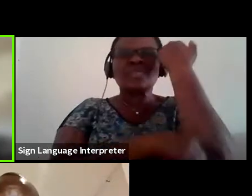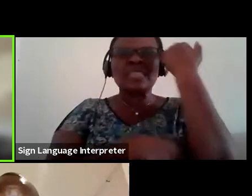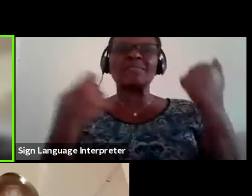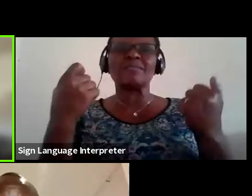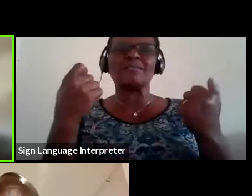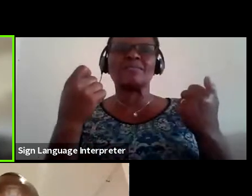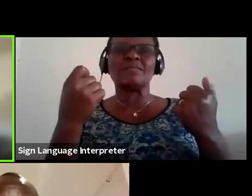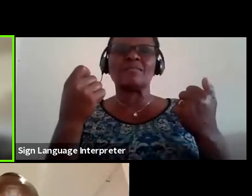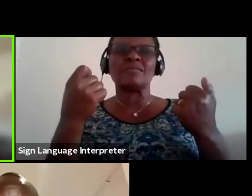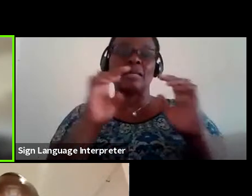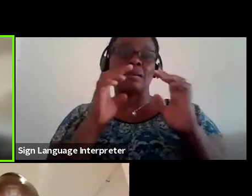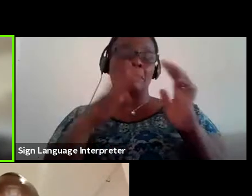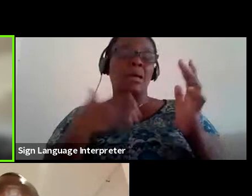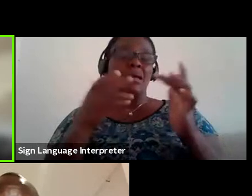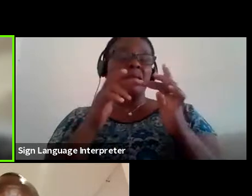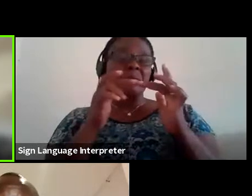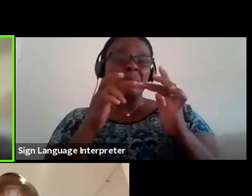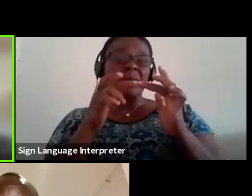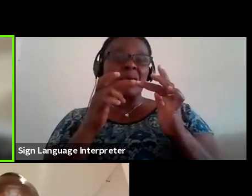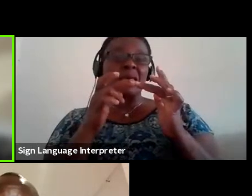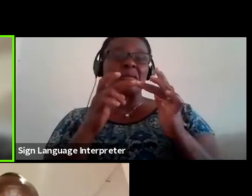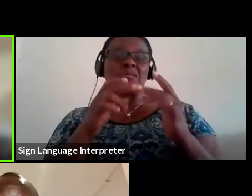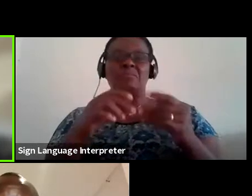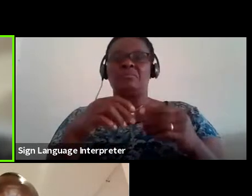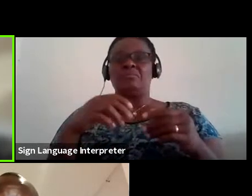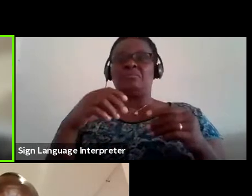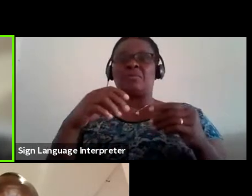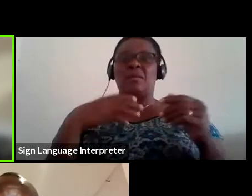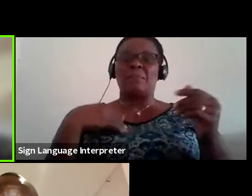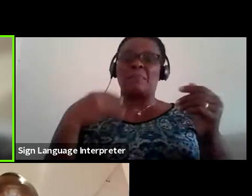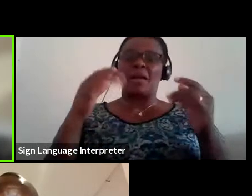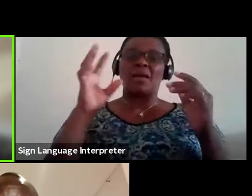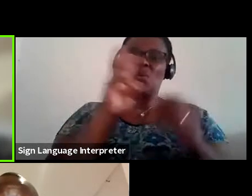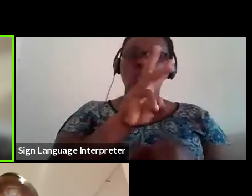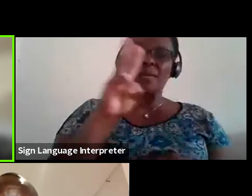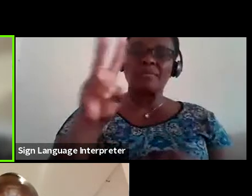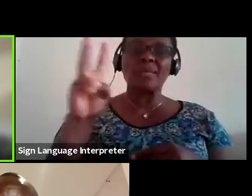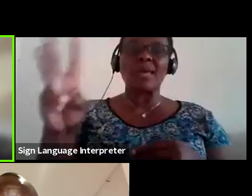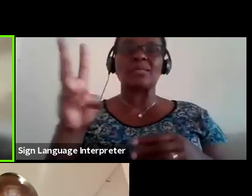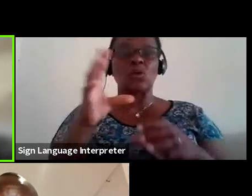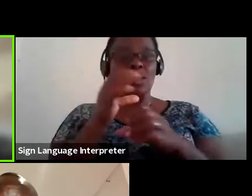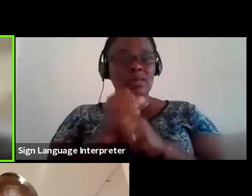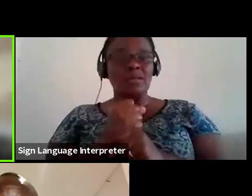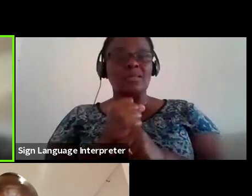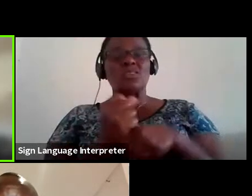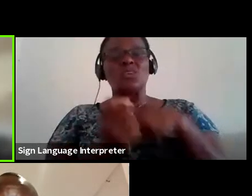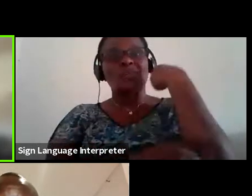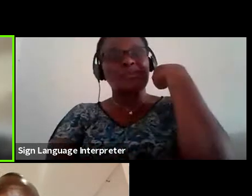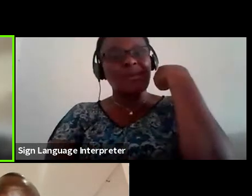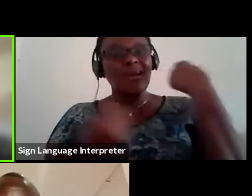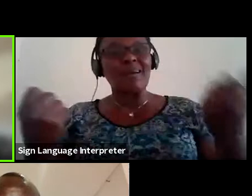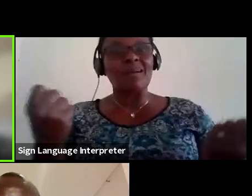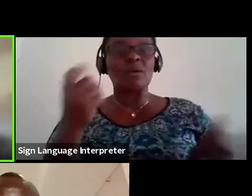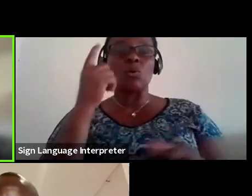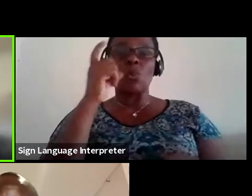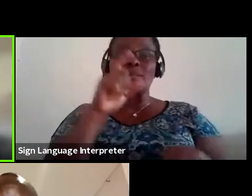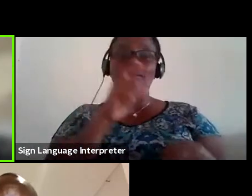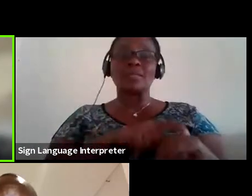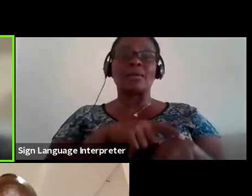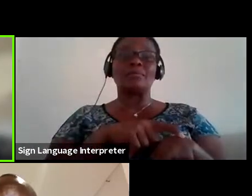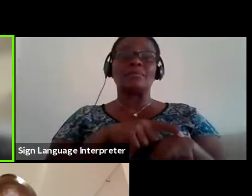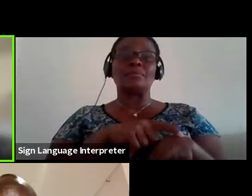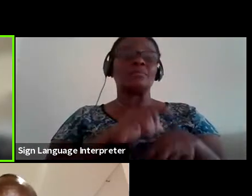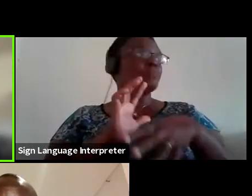my emails, hack our website as an organization. In one instance, they succeeded and took over our website